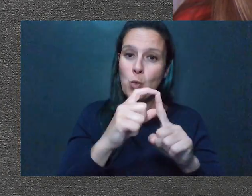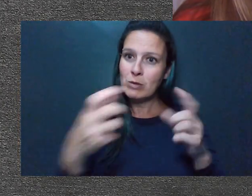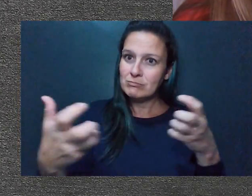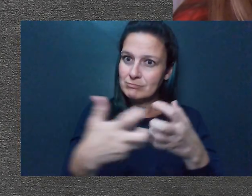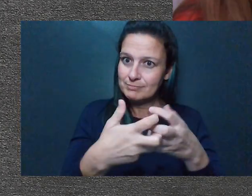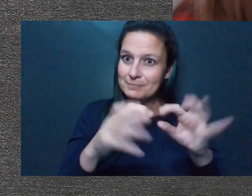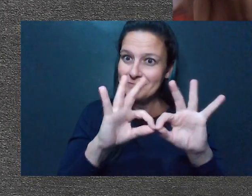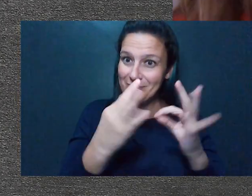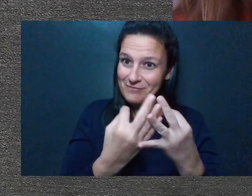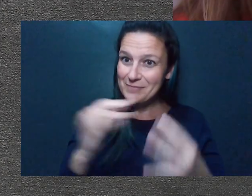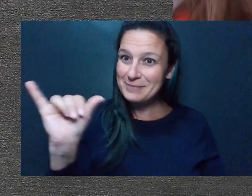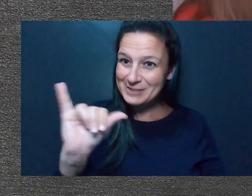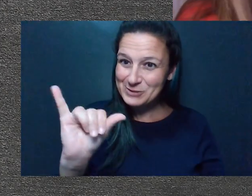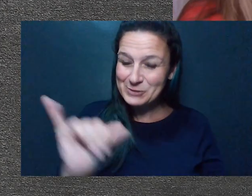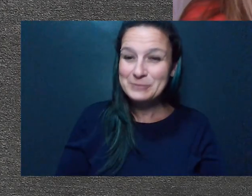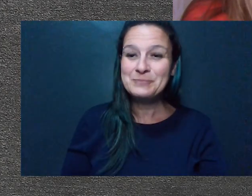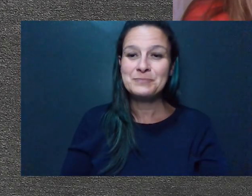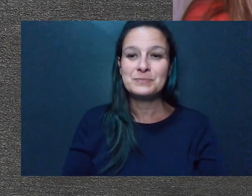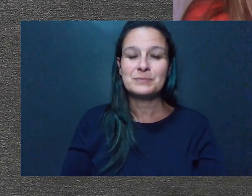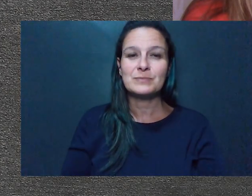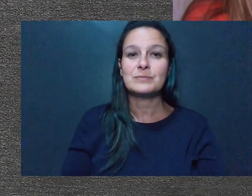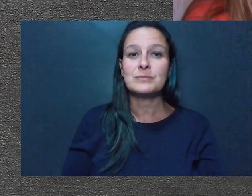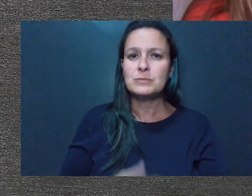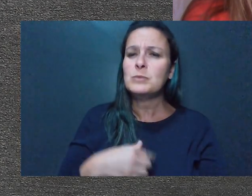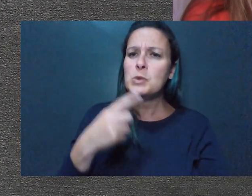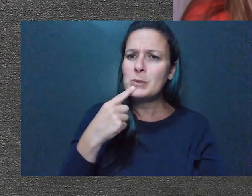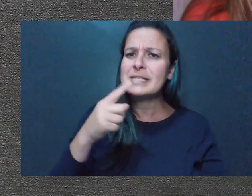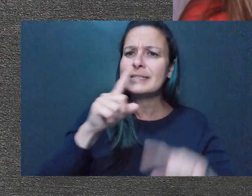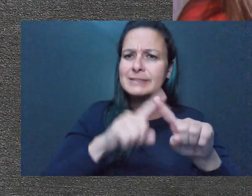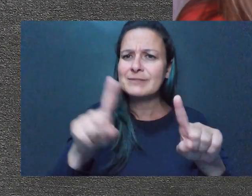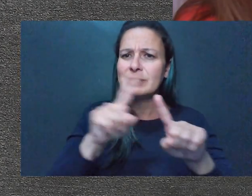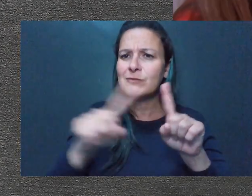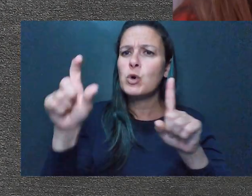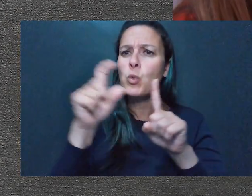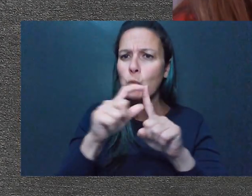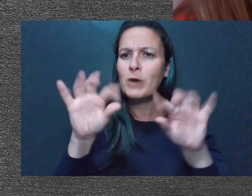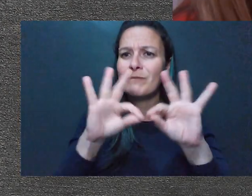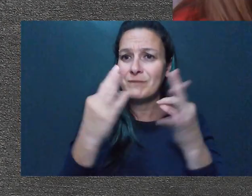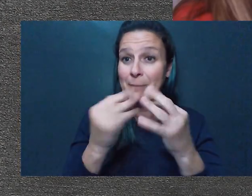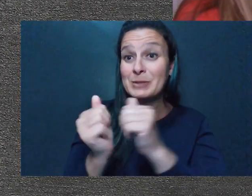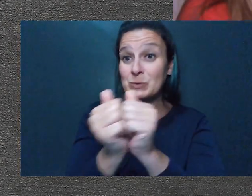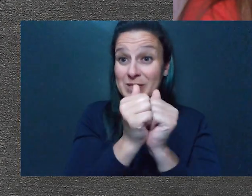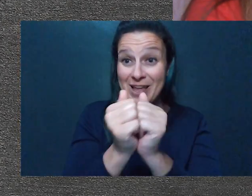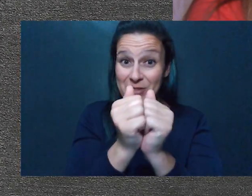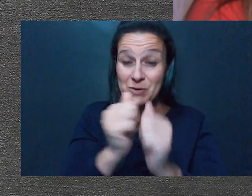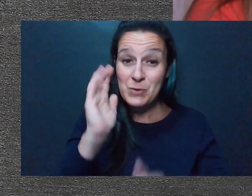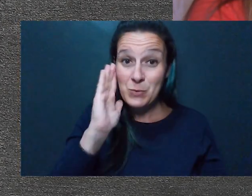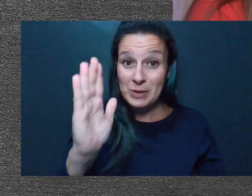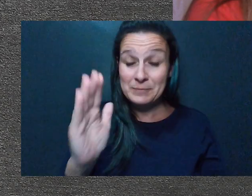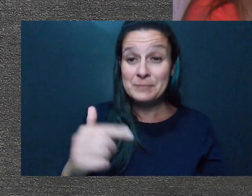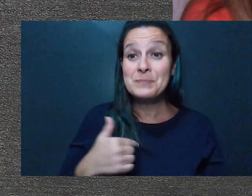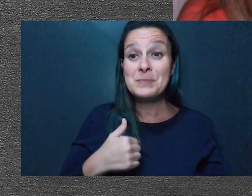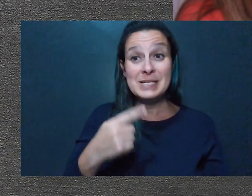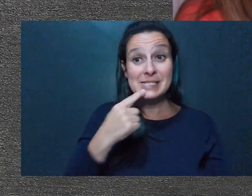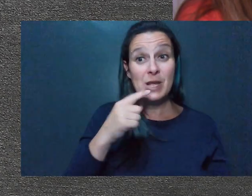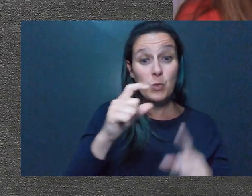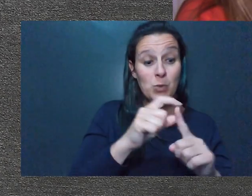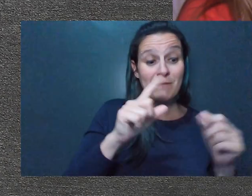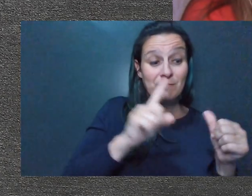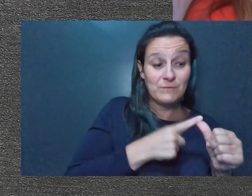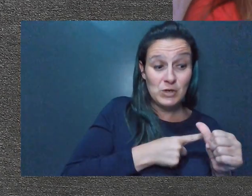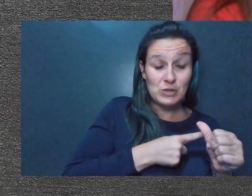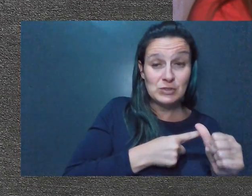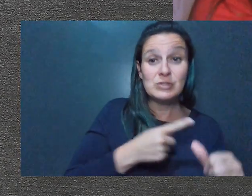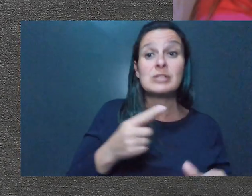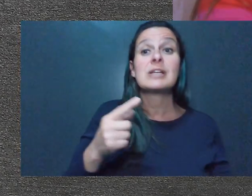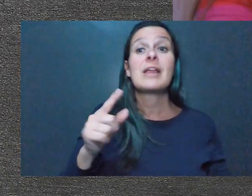too. So we're going to say some different word families together. I'm going to say the words first, and